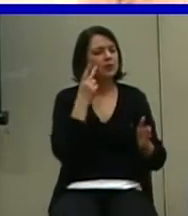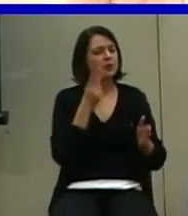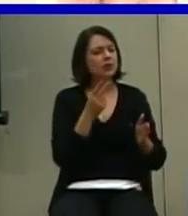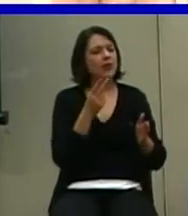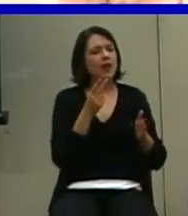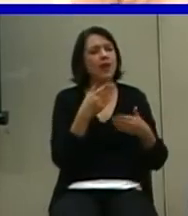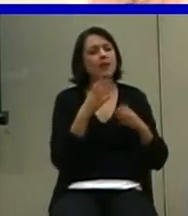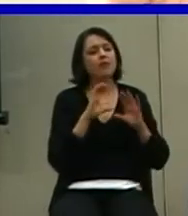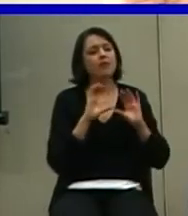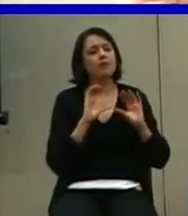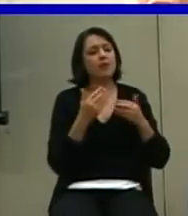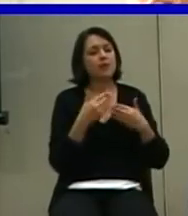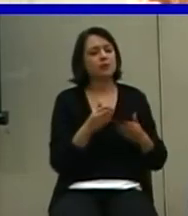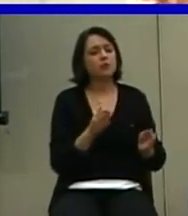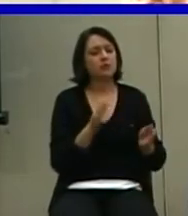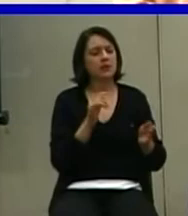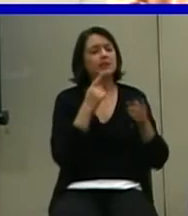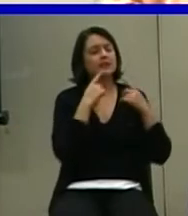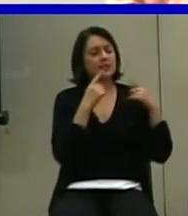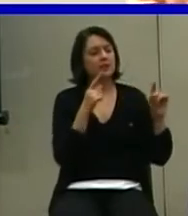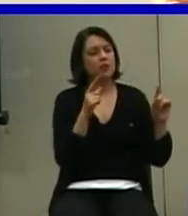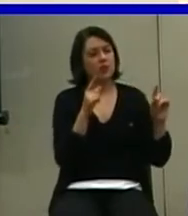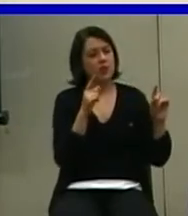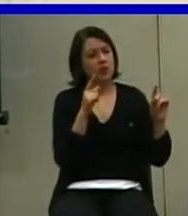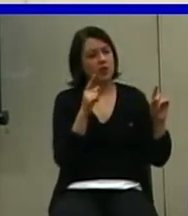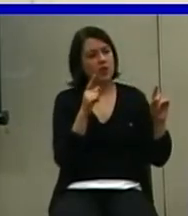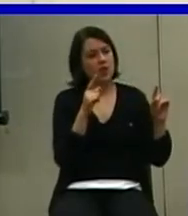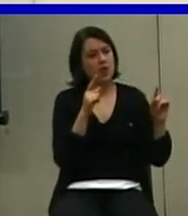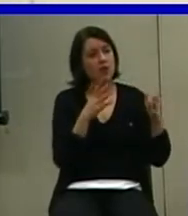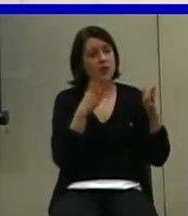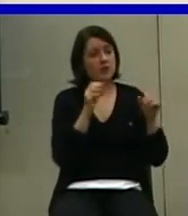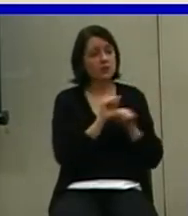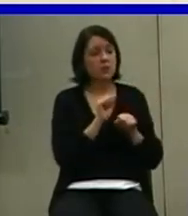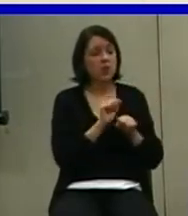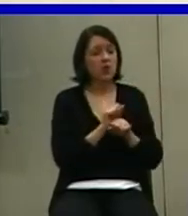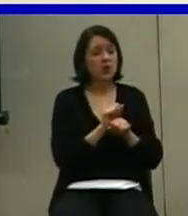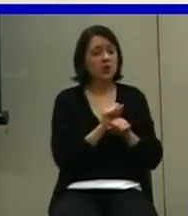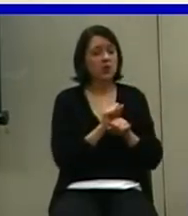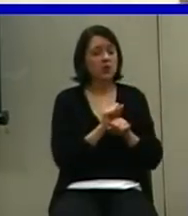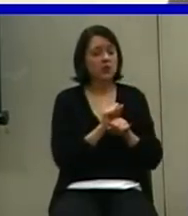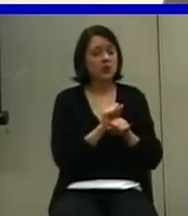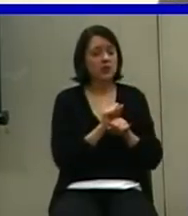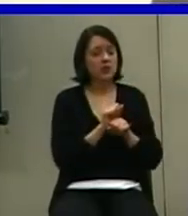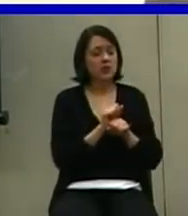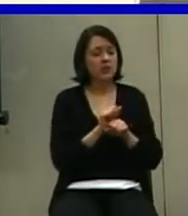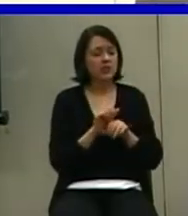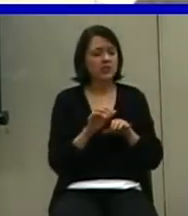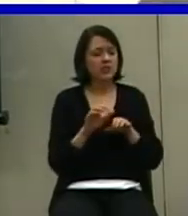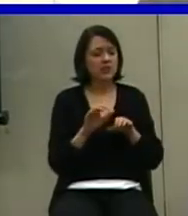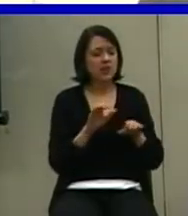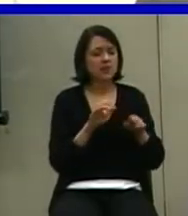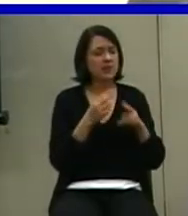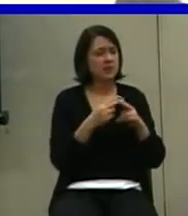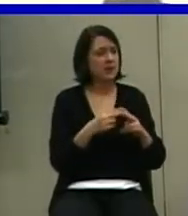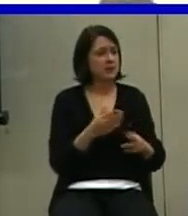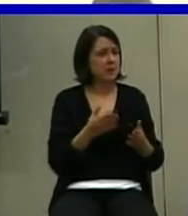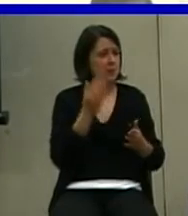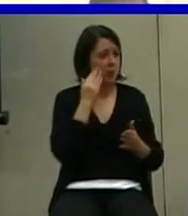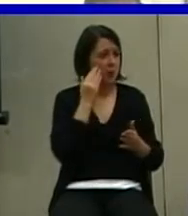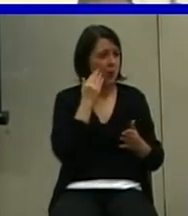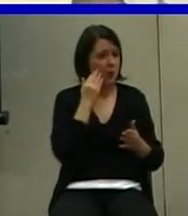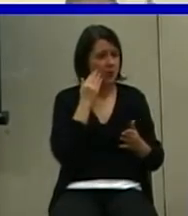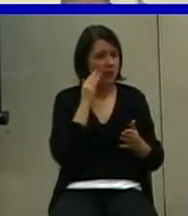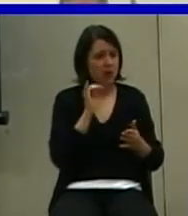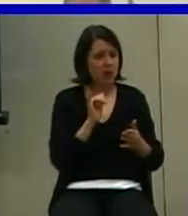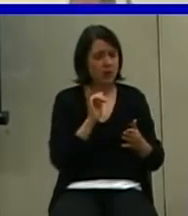at classrooms that are successful. And much of this work was done by some names that you may recognize that